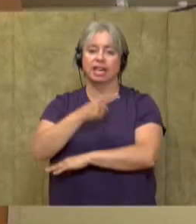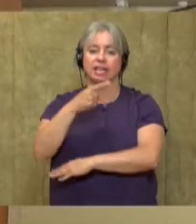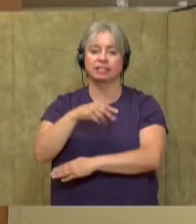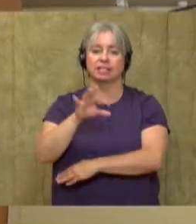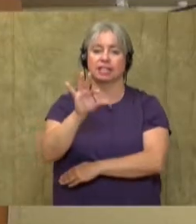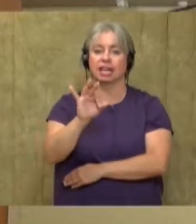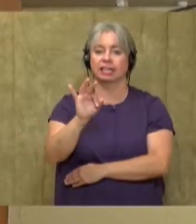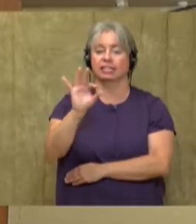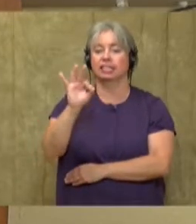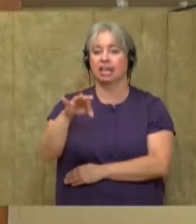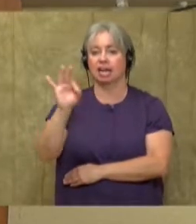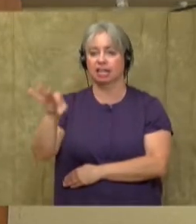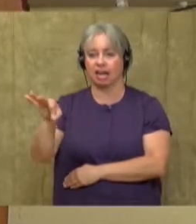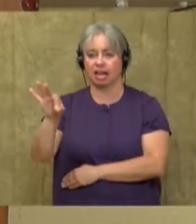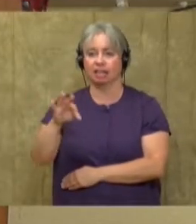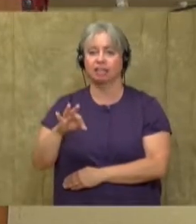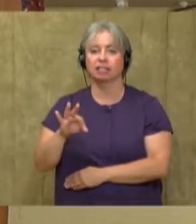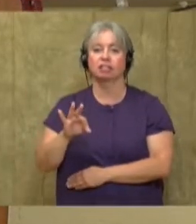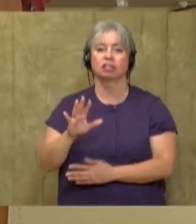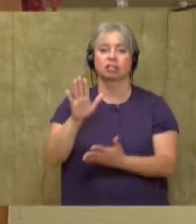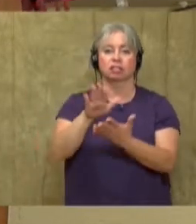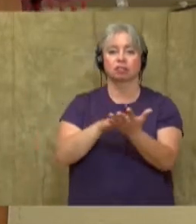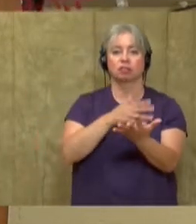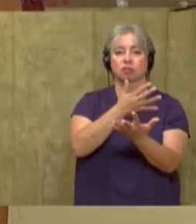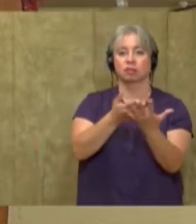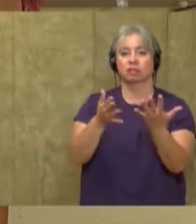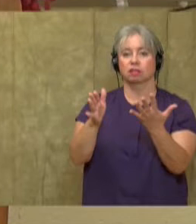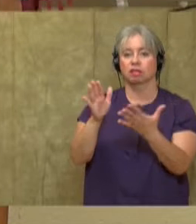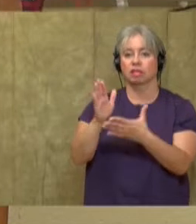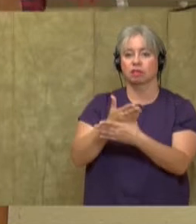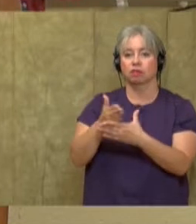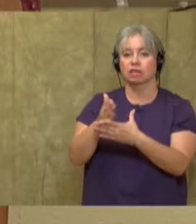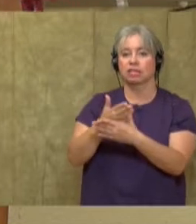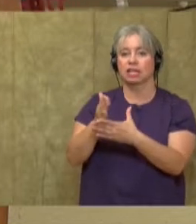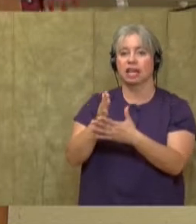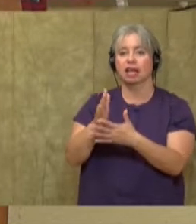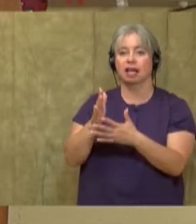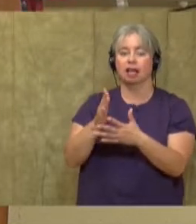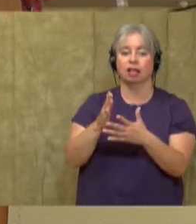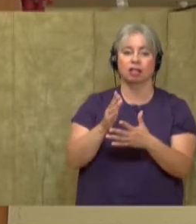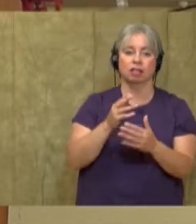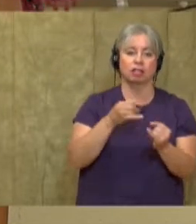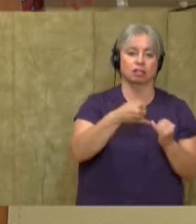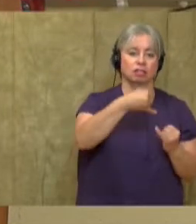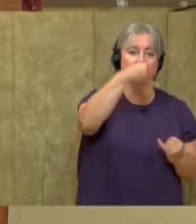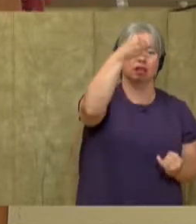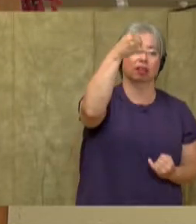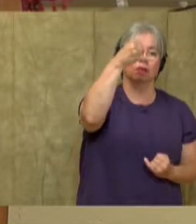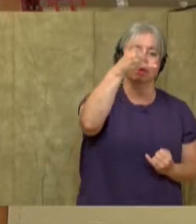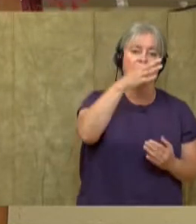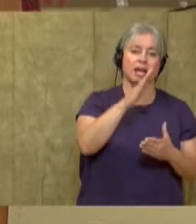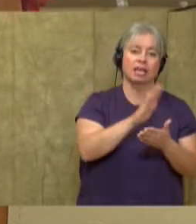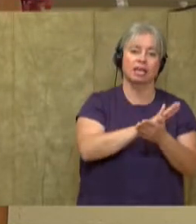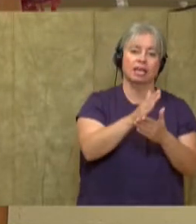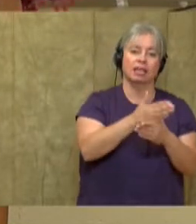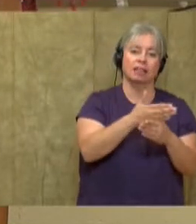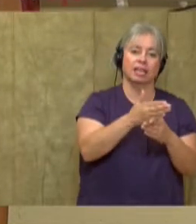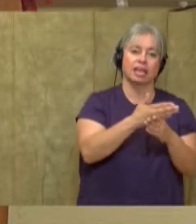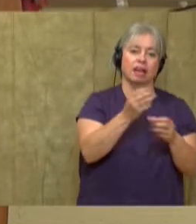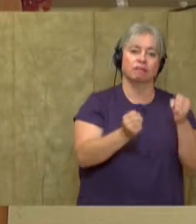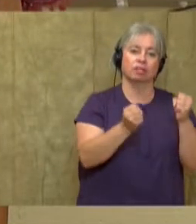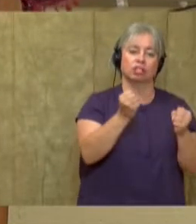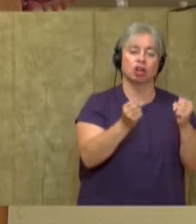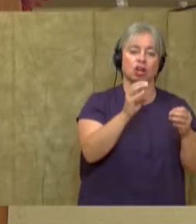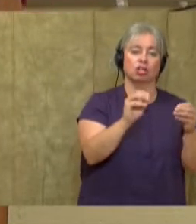us a graph here. We have our average vehicle speed is on our y-axis, on our